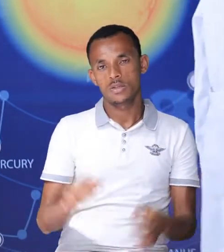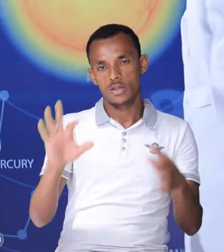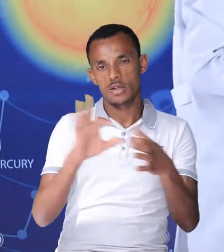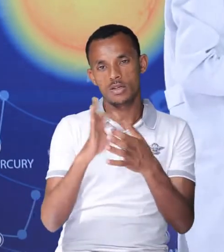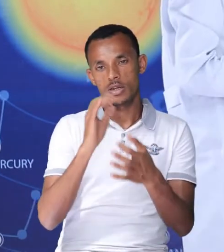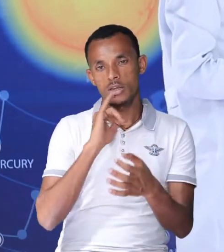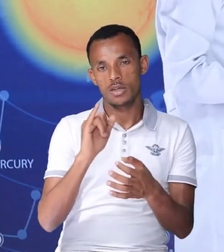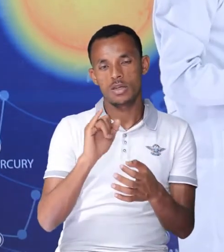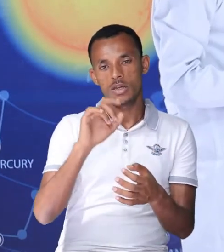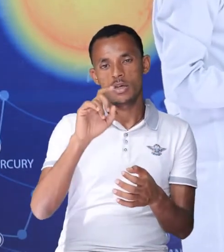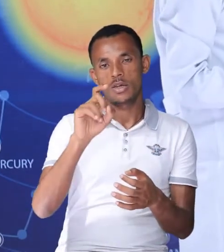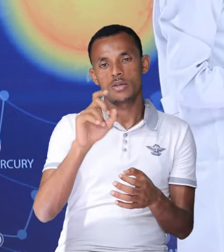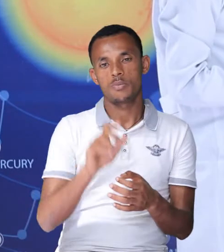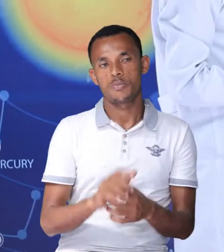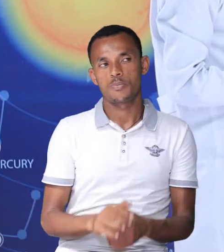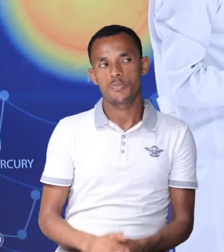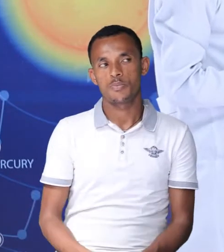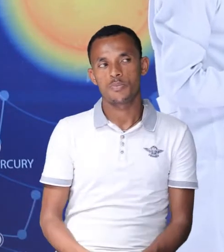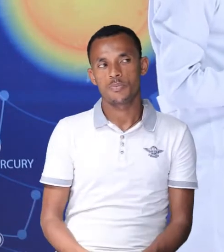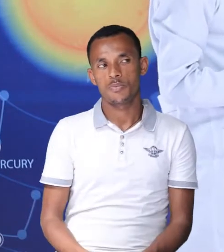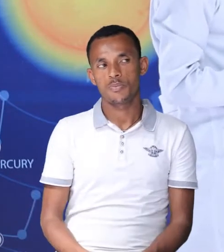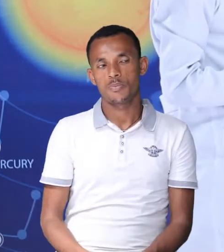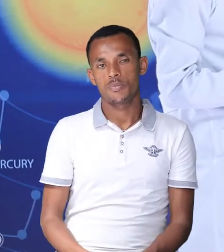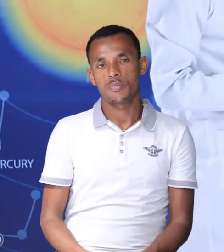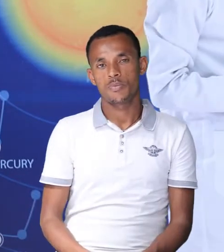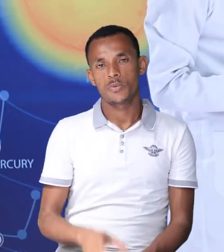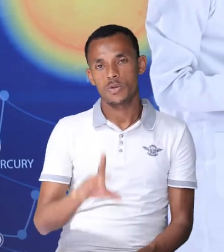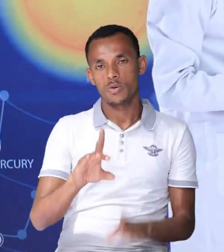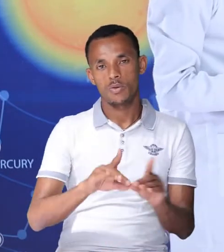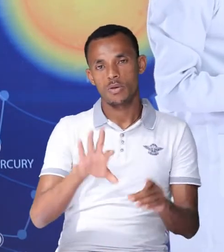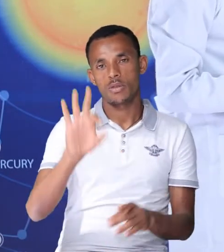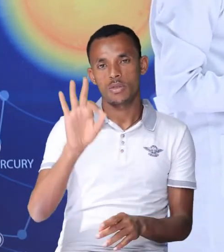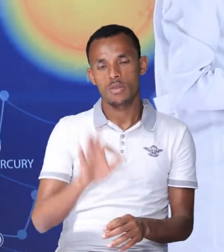is like this. Okay, do you get?